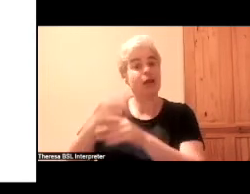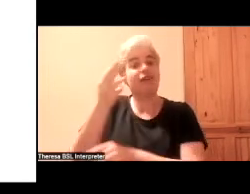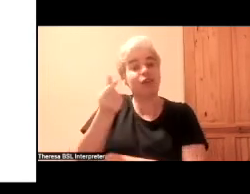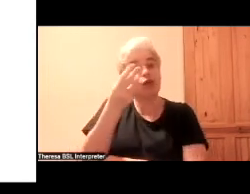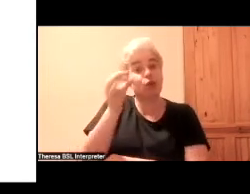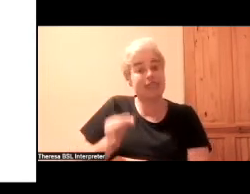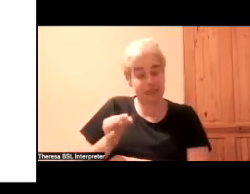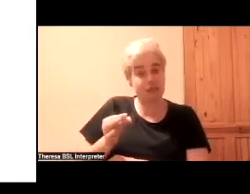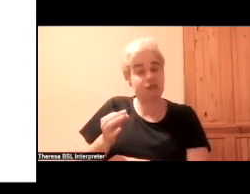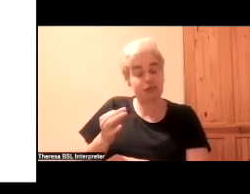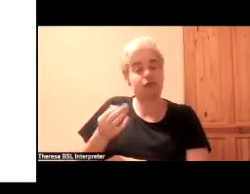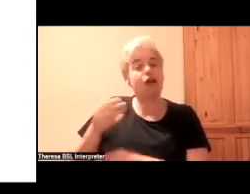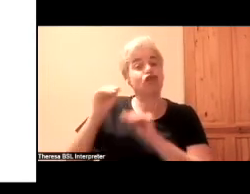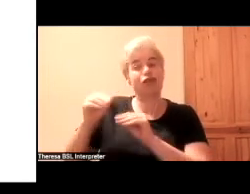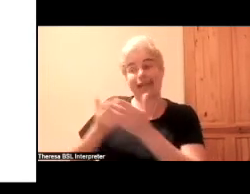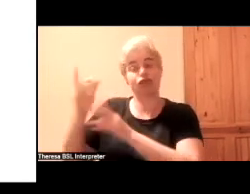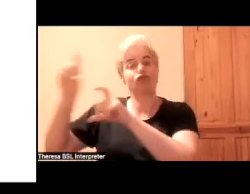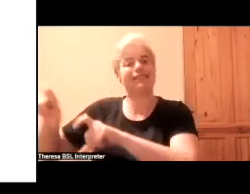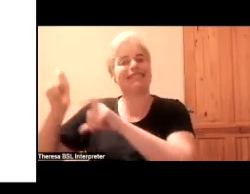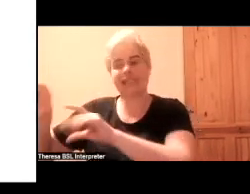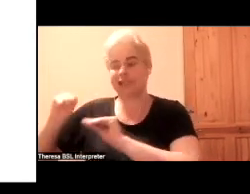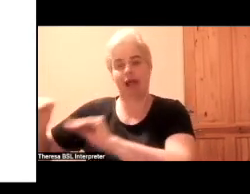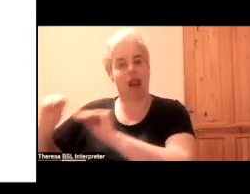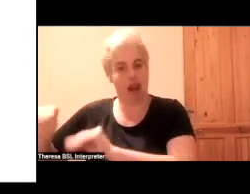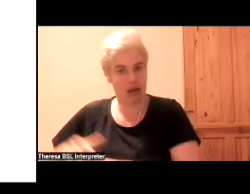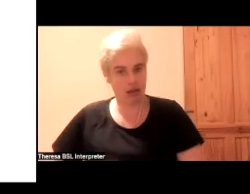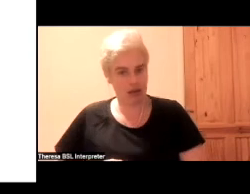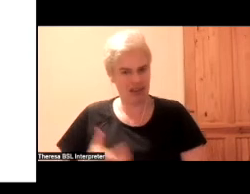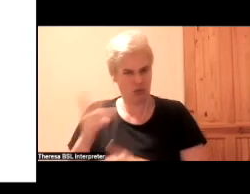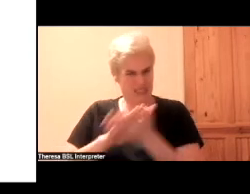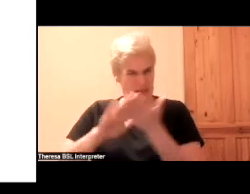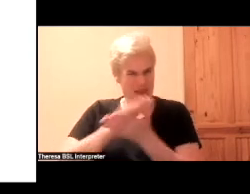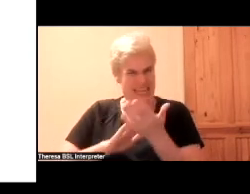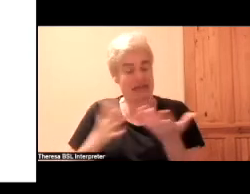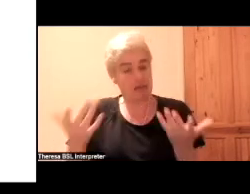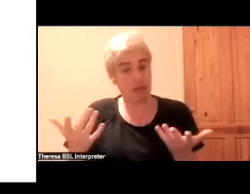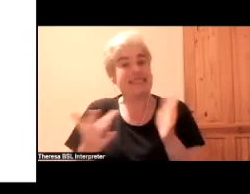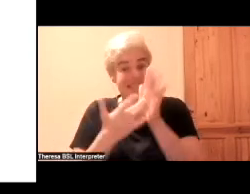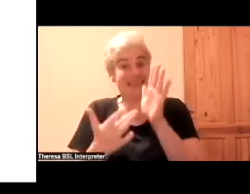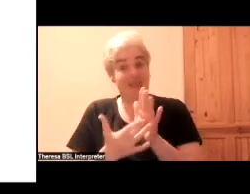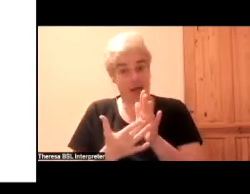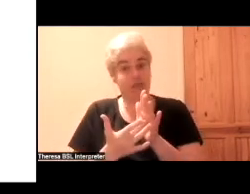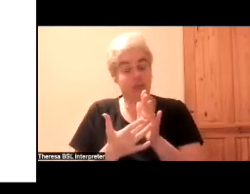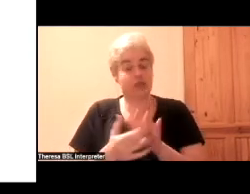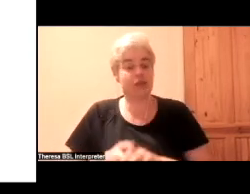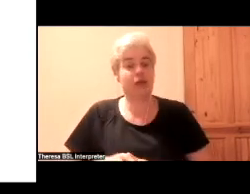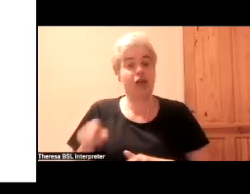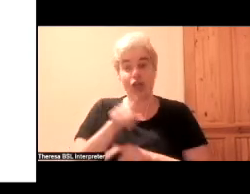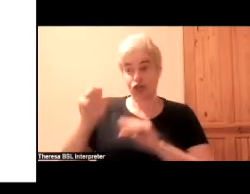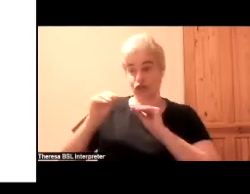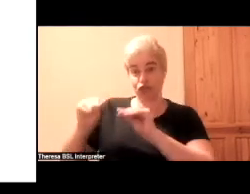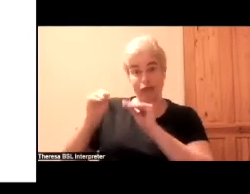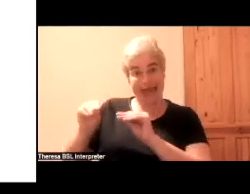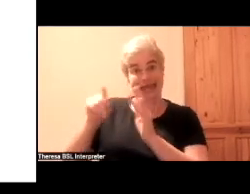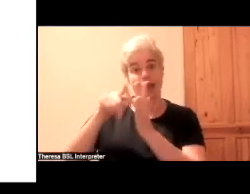20% train residentially. Now, the implications of this are significant. Those who train our